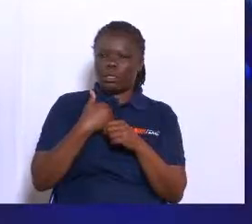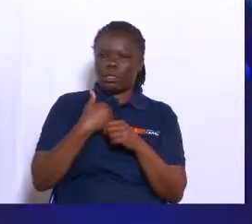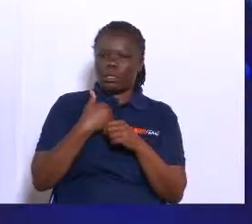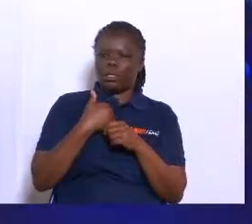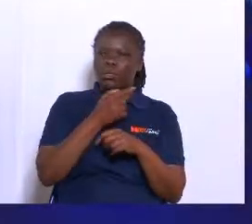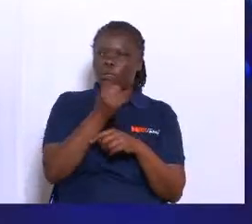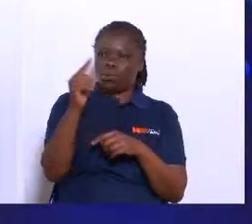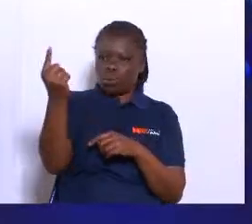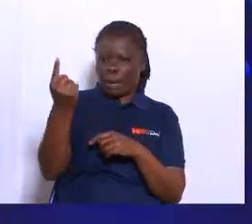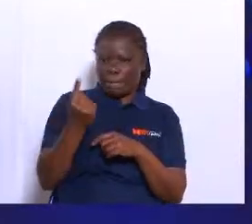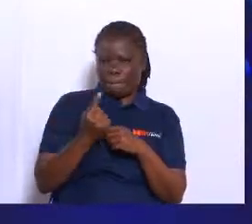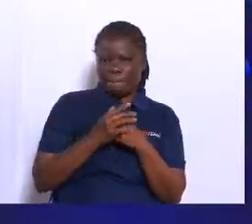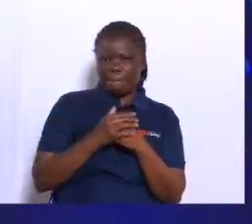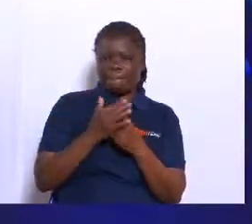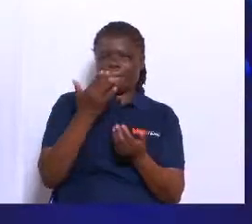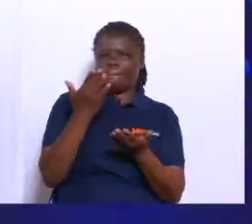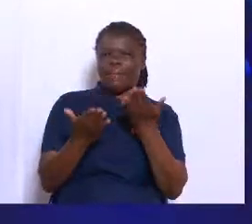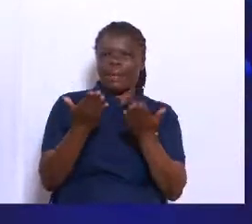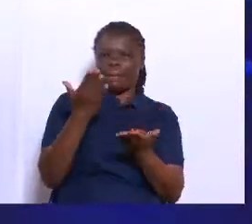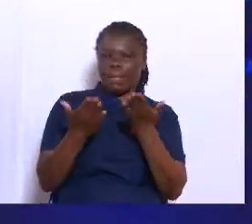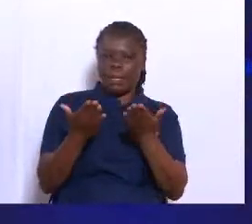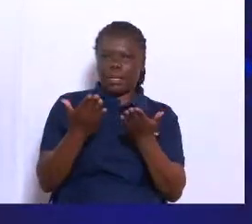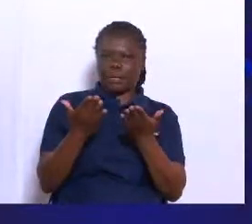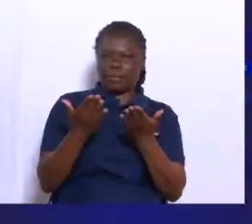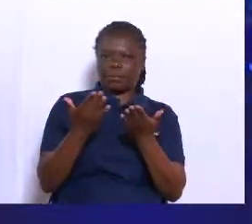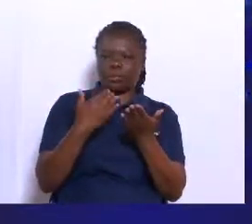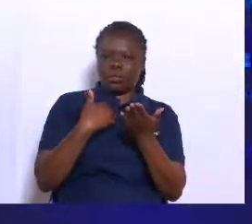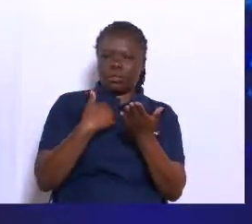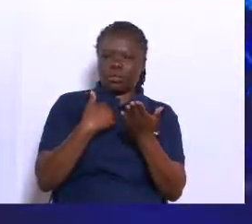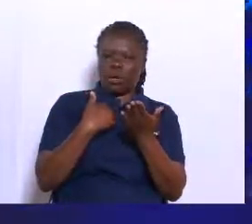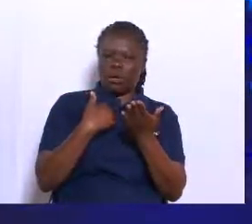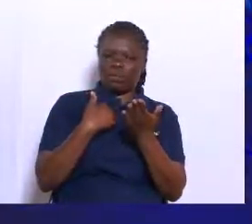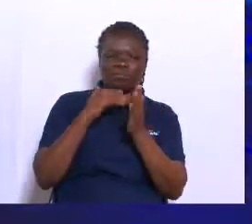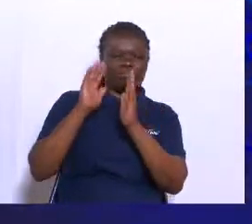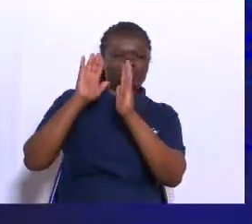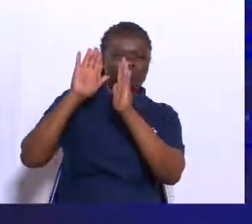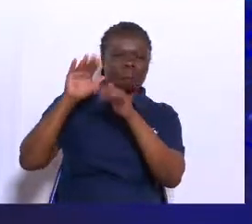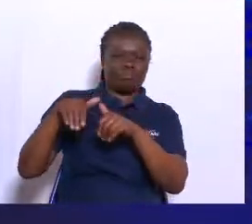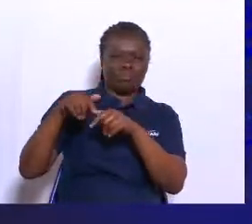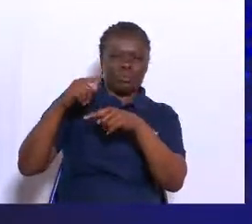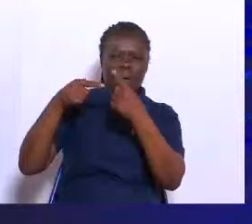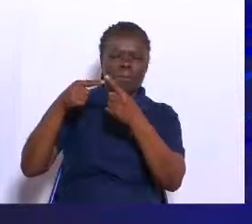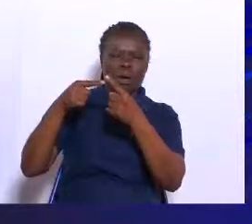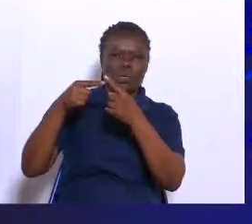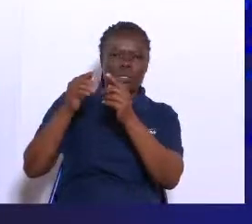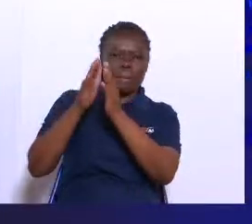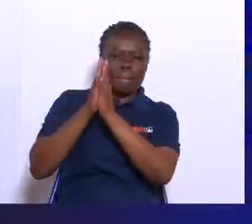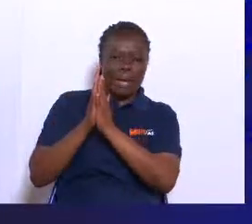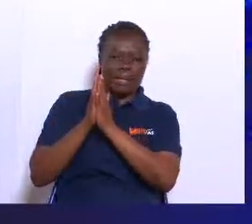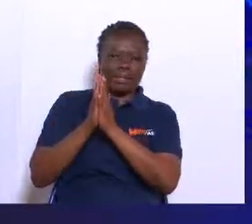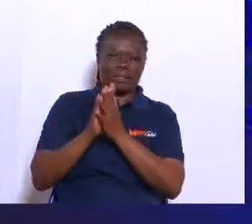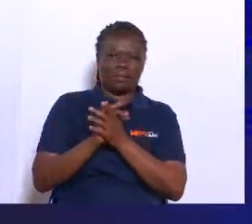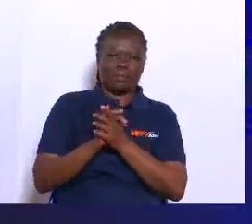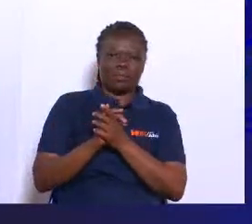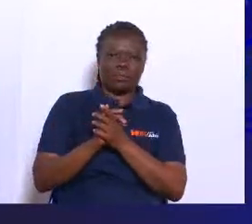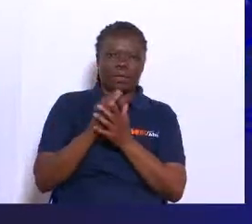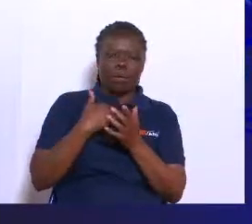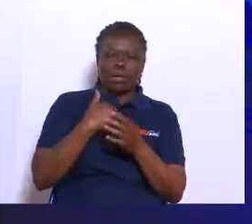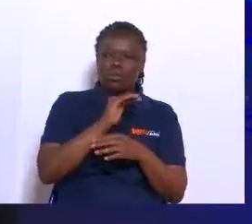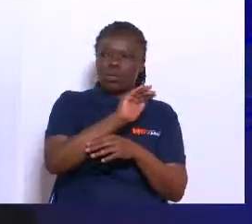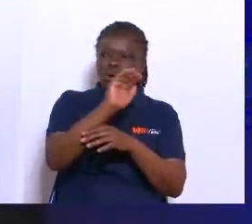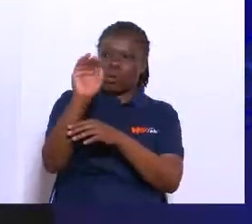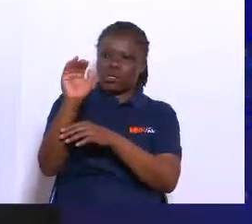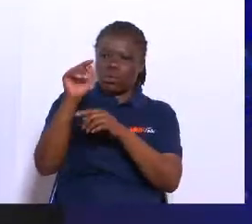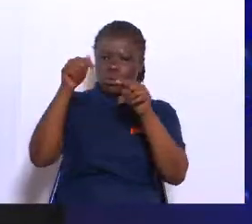come. Maybe you've lost your devotional life, and Christ wants you to come. I want to make an appeal